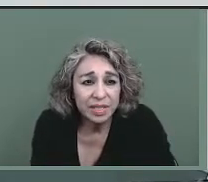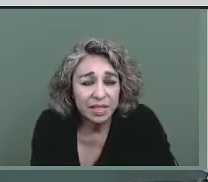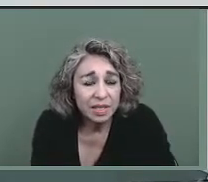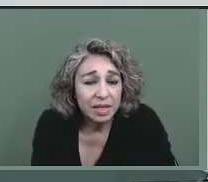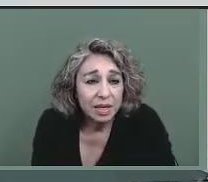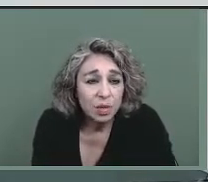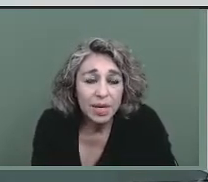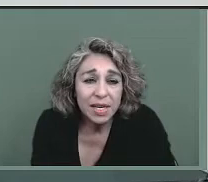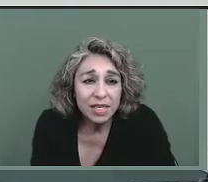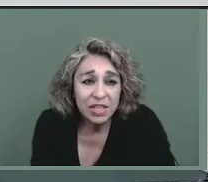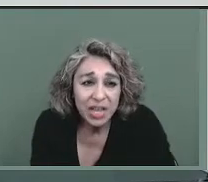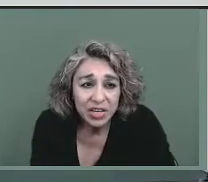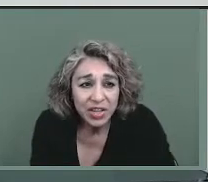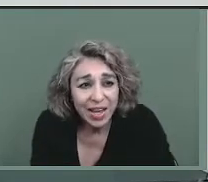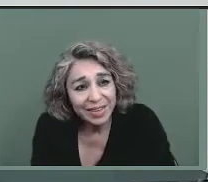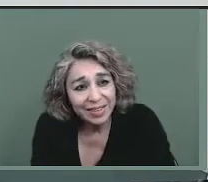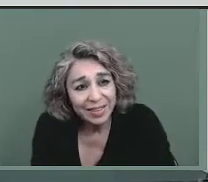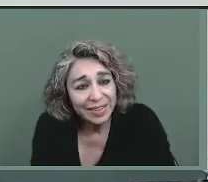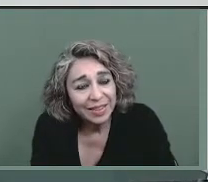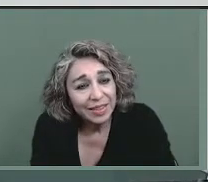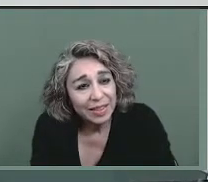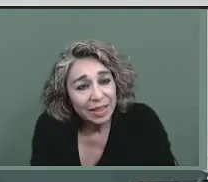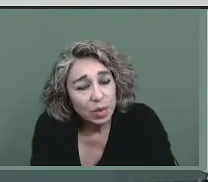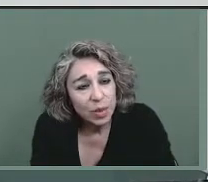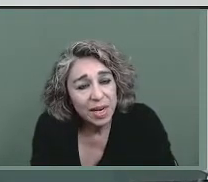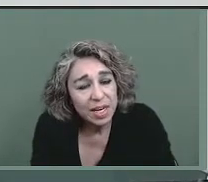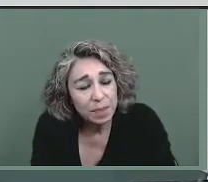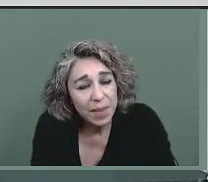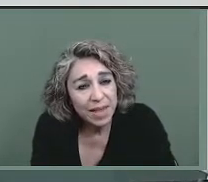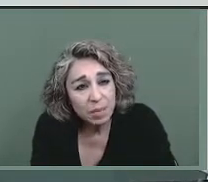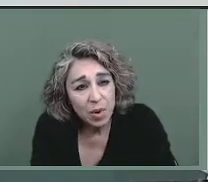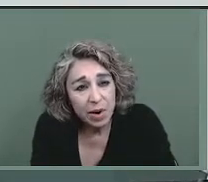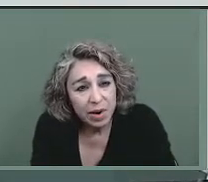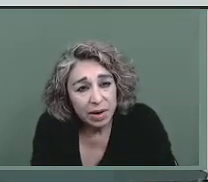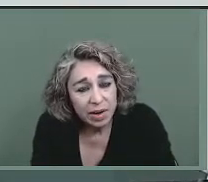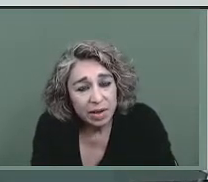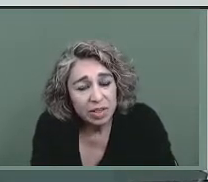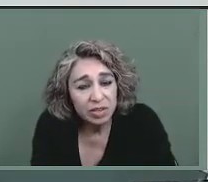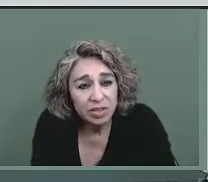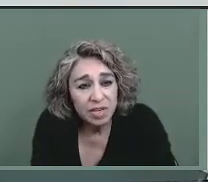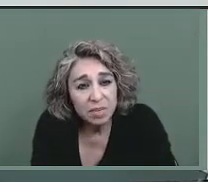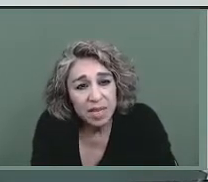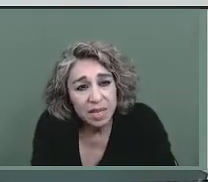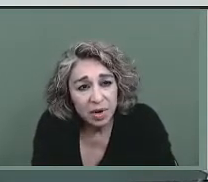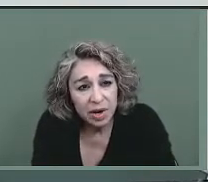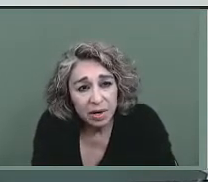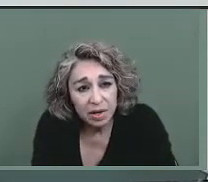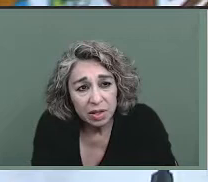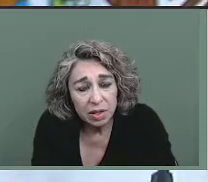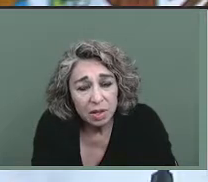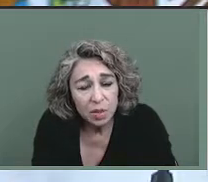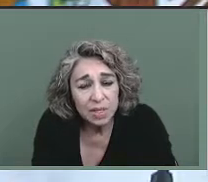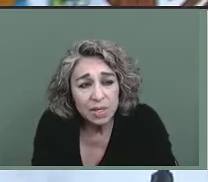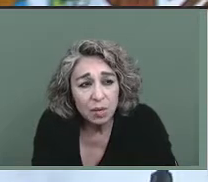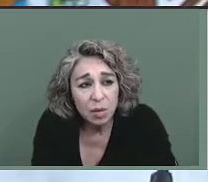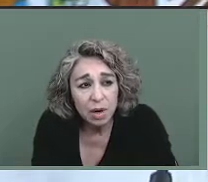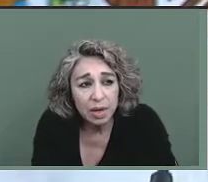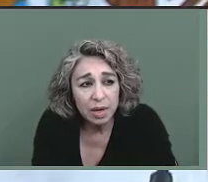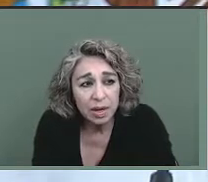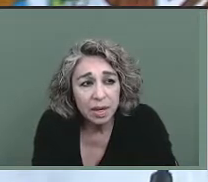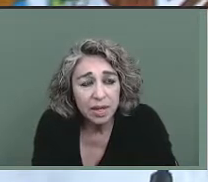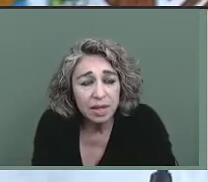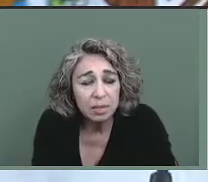service. We need to change that. We need to pay them more, to stimulate more, the ones that